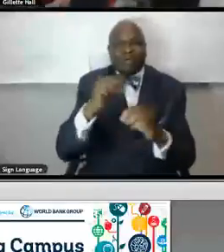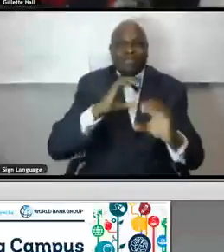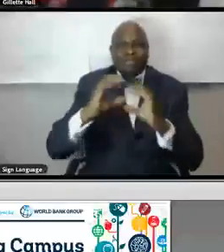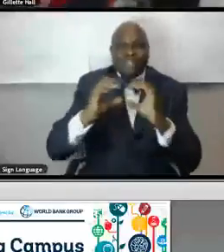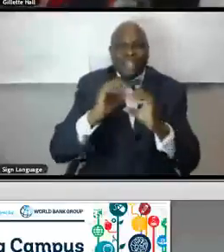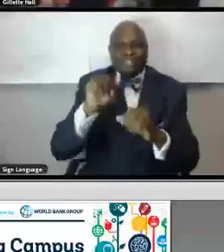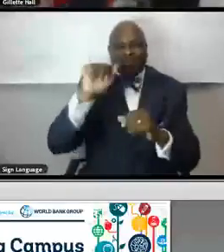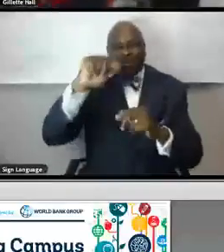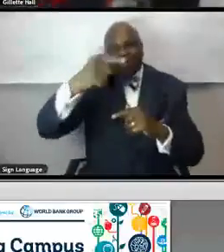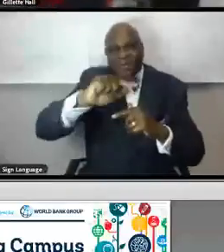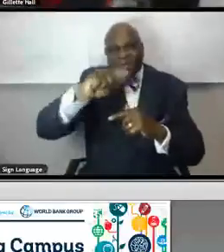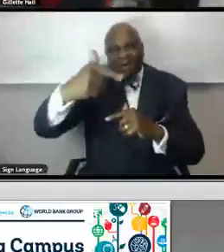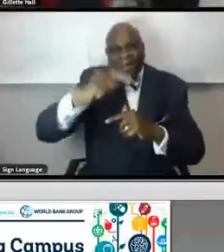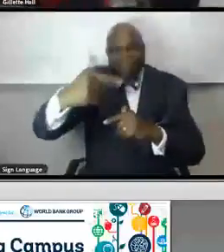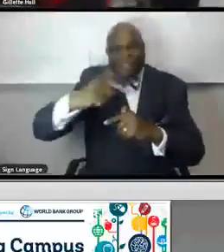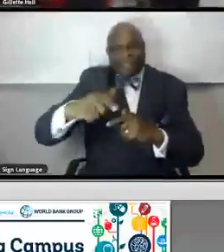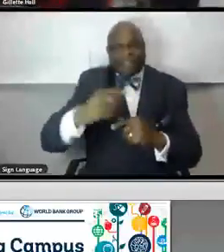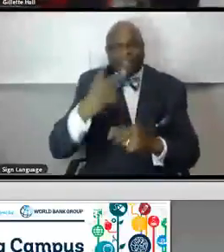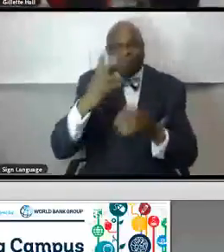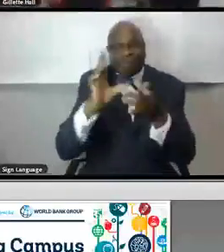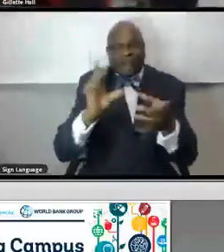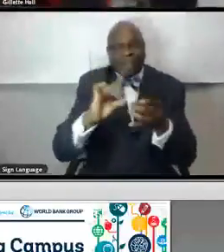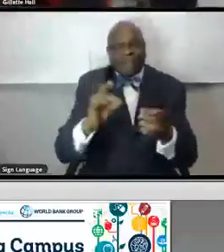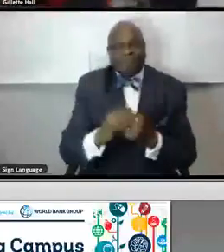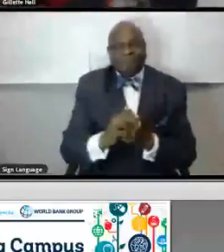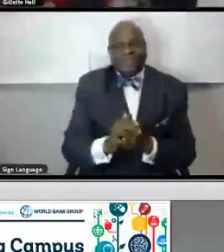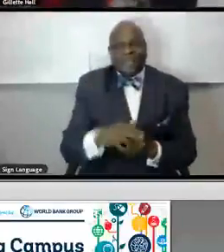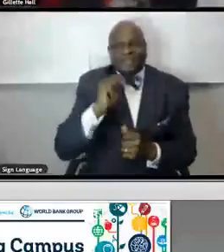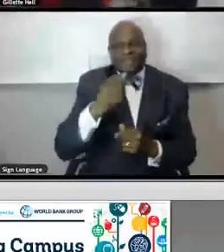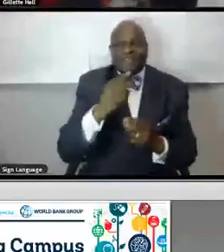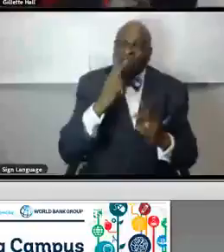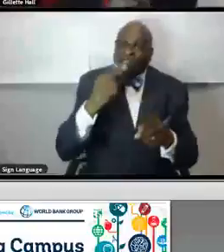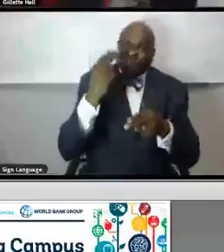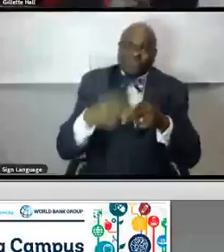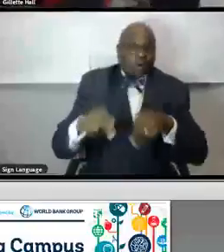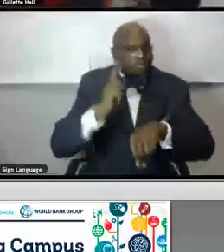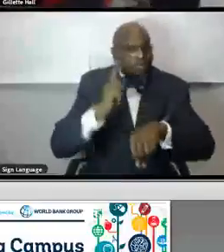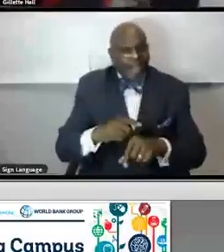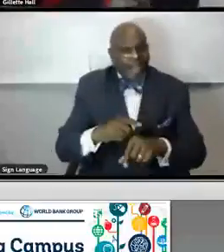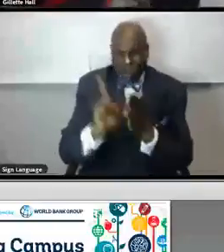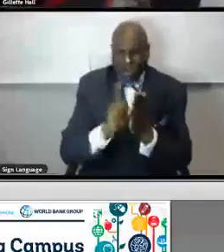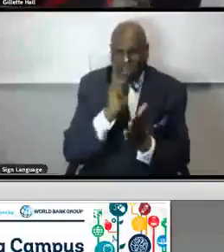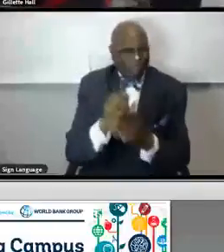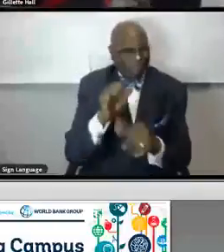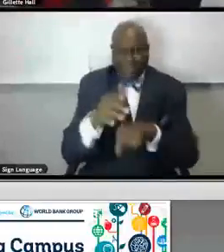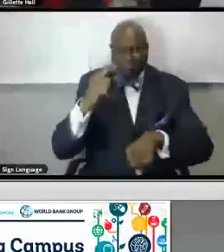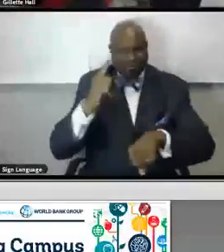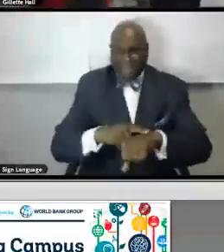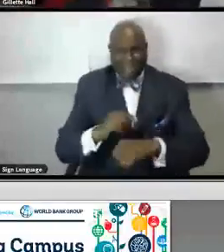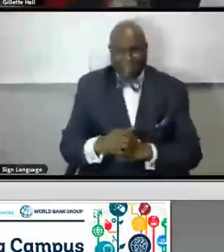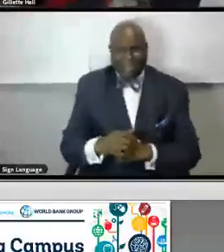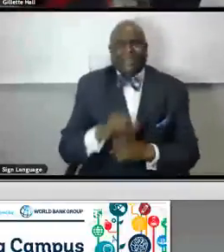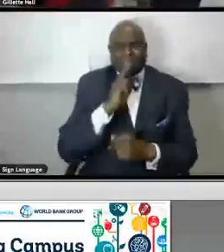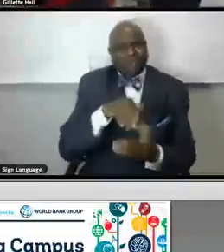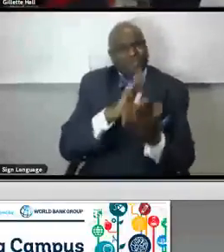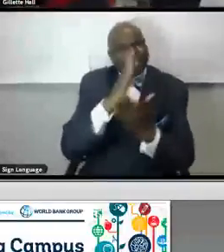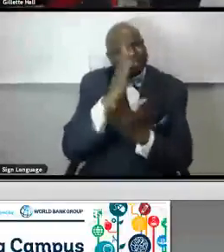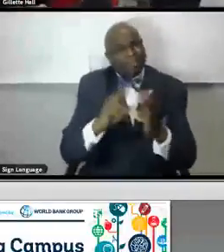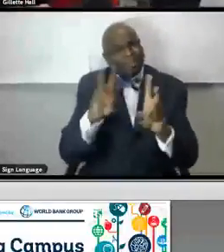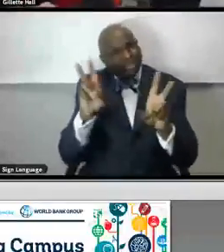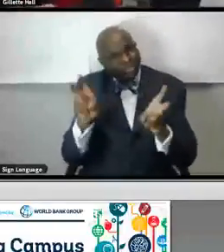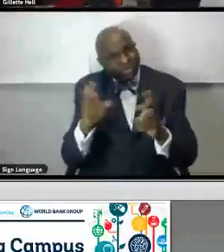of the questions. And so there are two comments which say this is way too short a time. 1 hour is way too short a time to actually be addressing some of these.